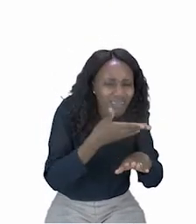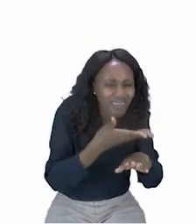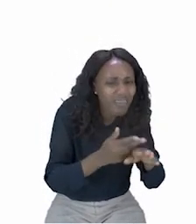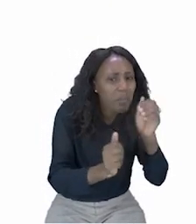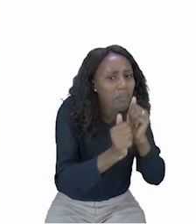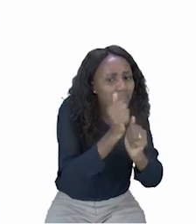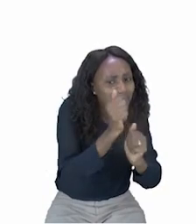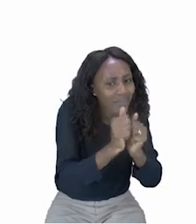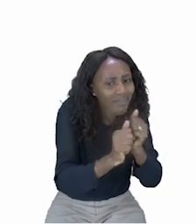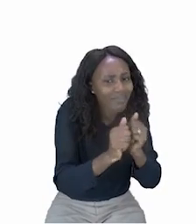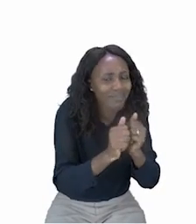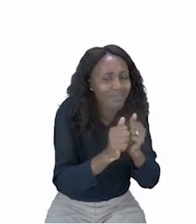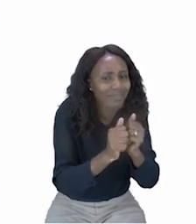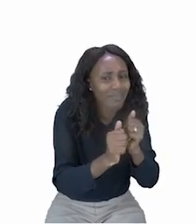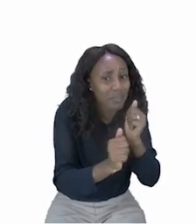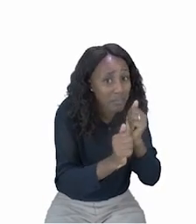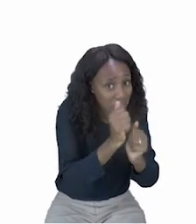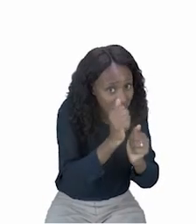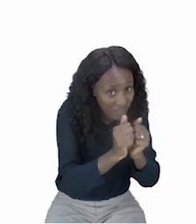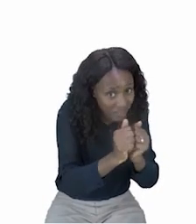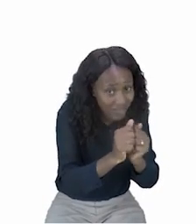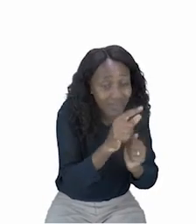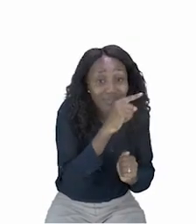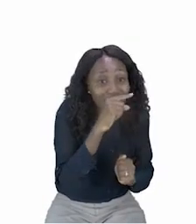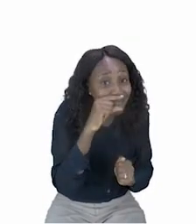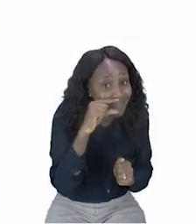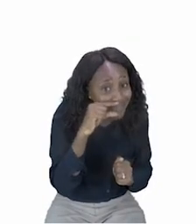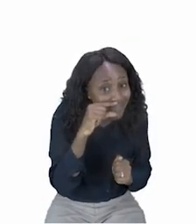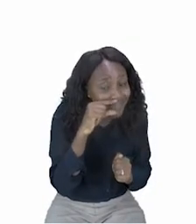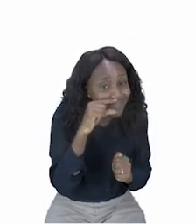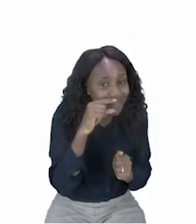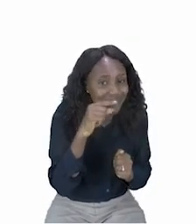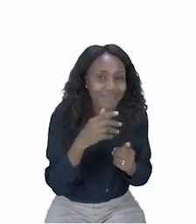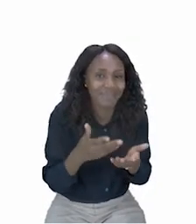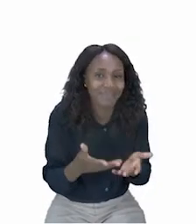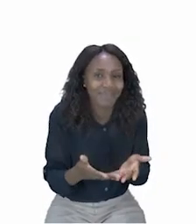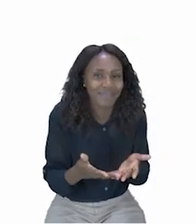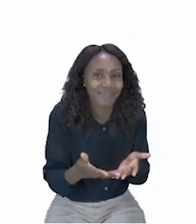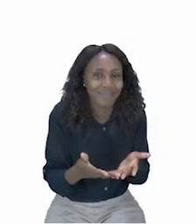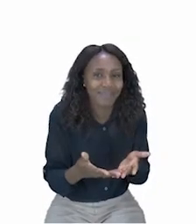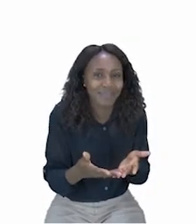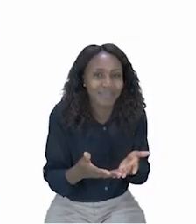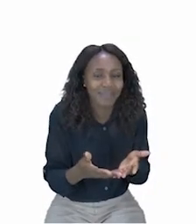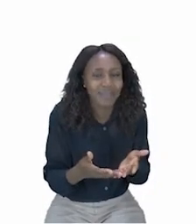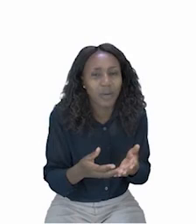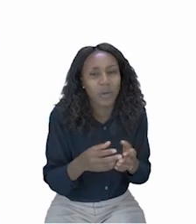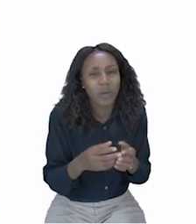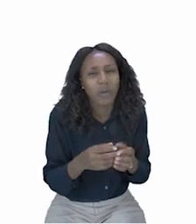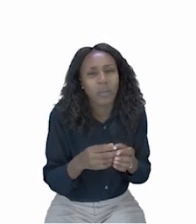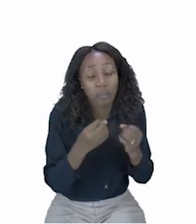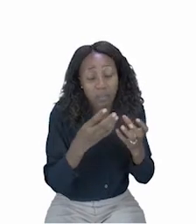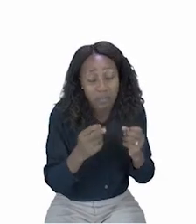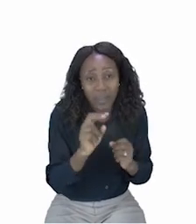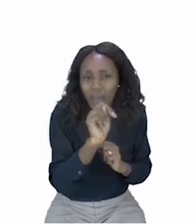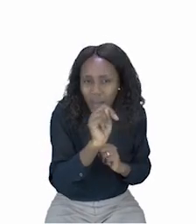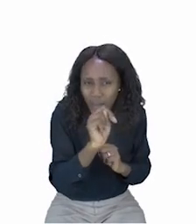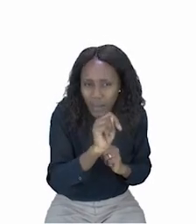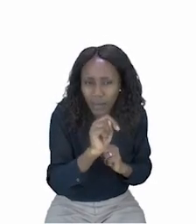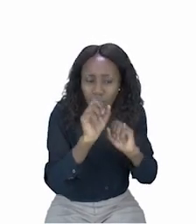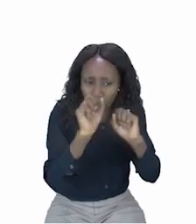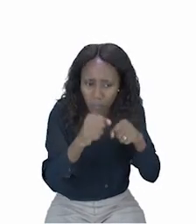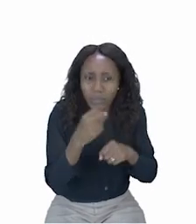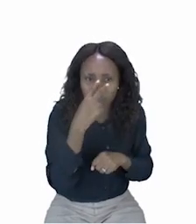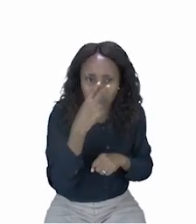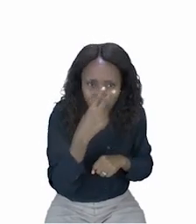brother. Brother is a name. Now remember, most nouns, you need to be able to see